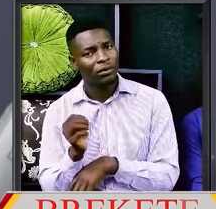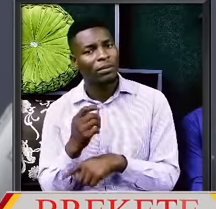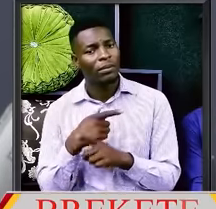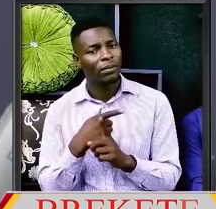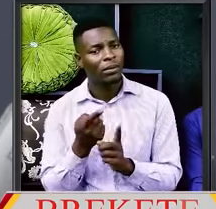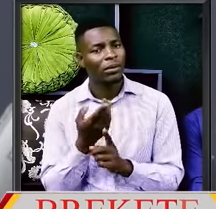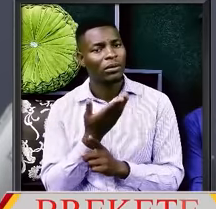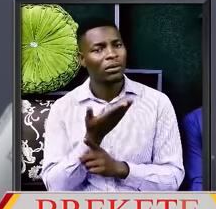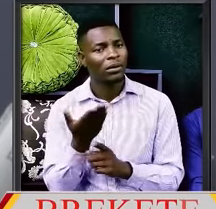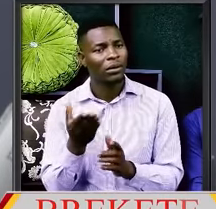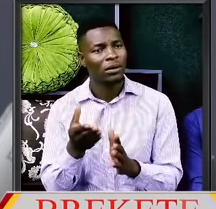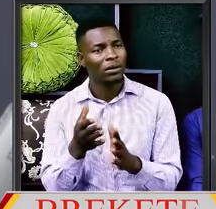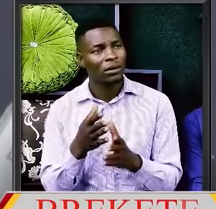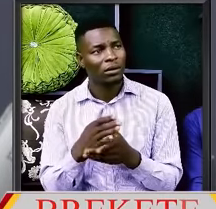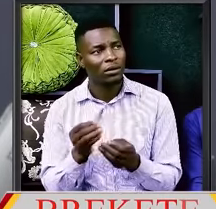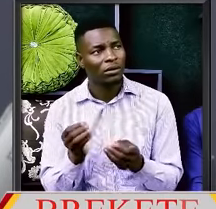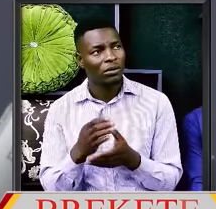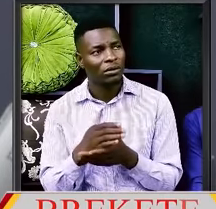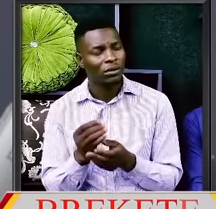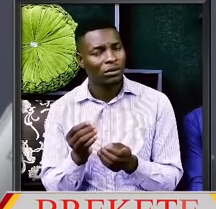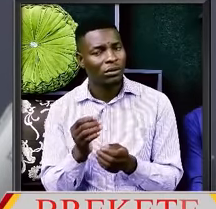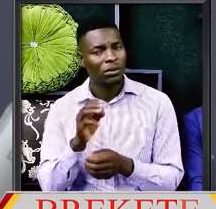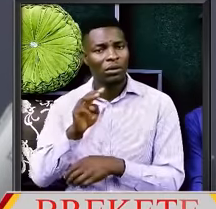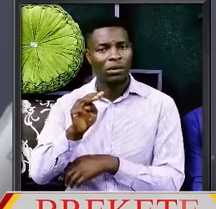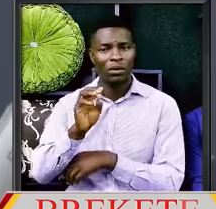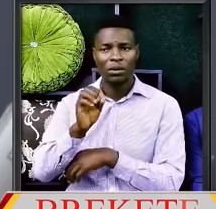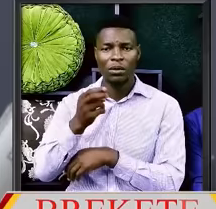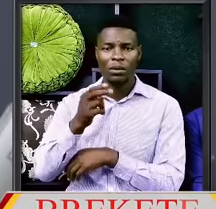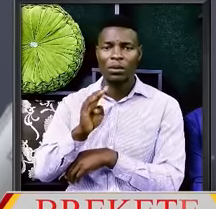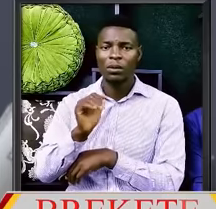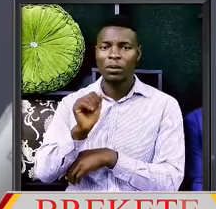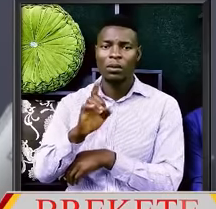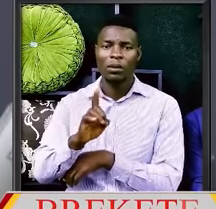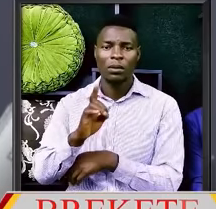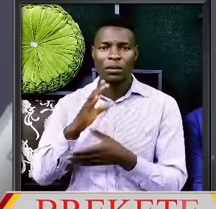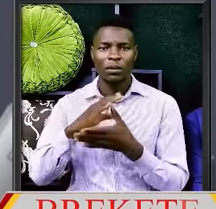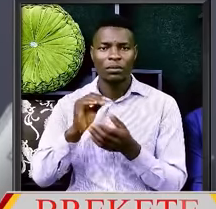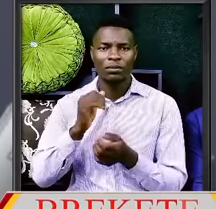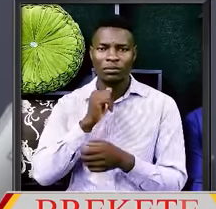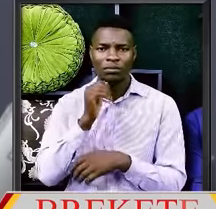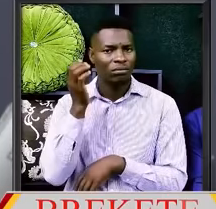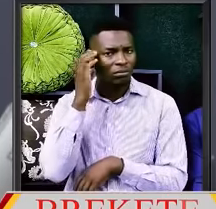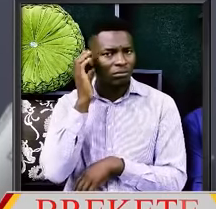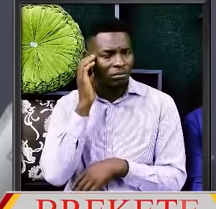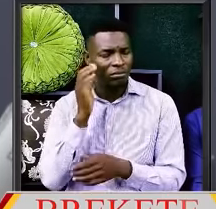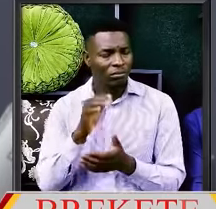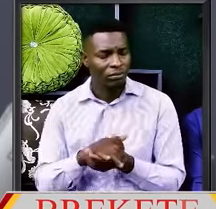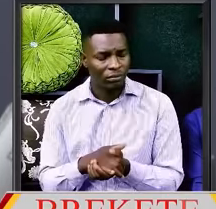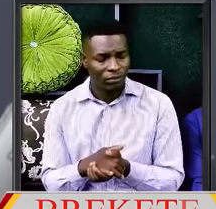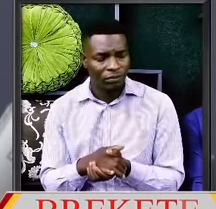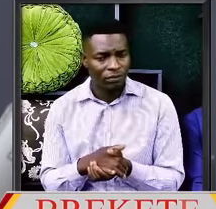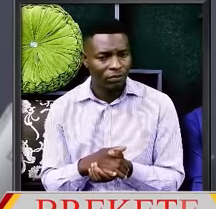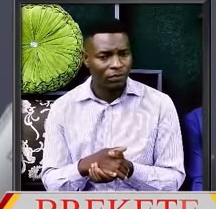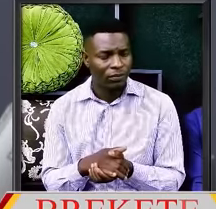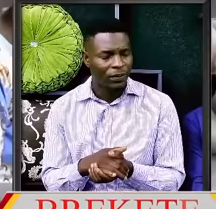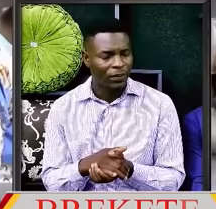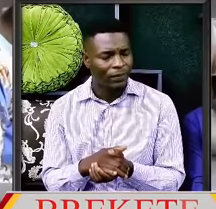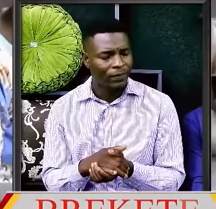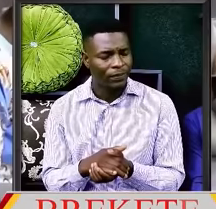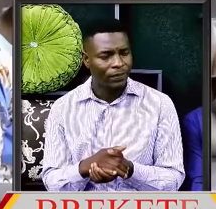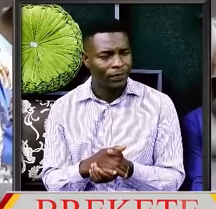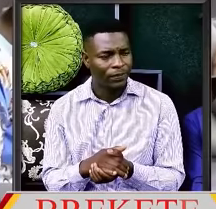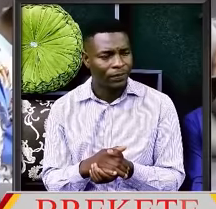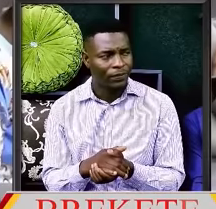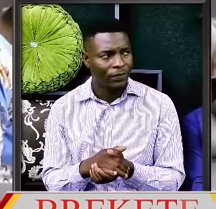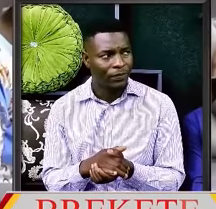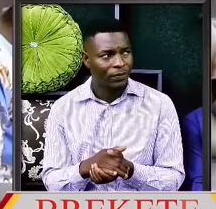From their story, from our story, and we need so many other people's stories. The people that they suspect, how can this people have this people are suspect, they